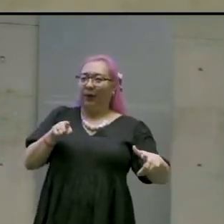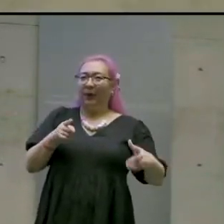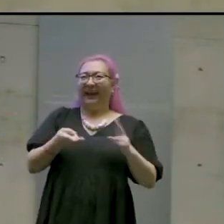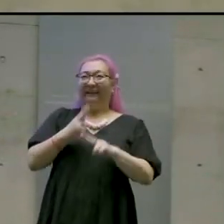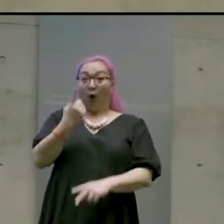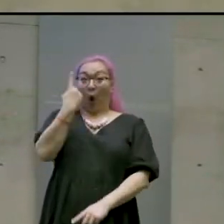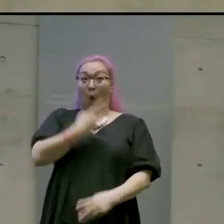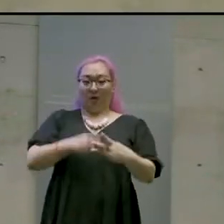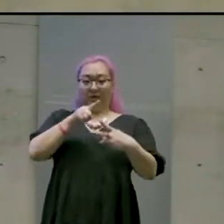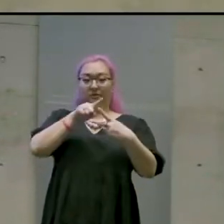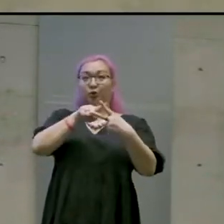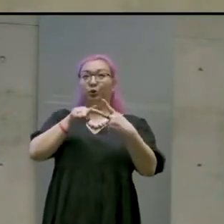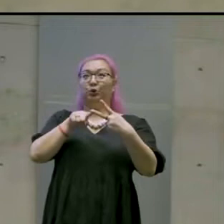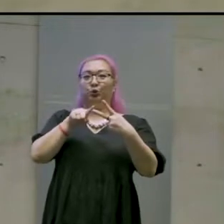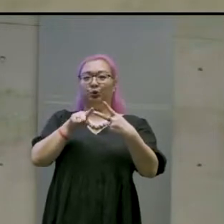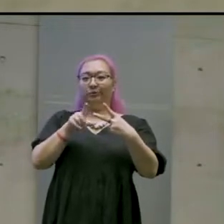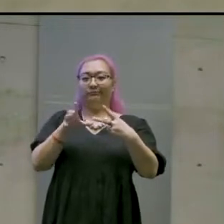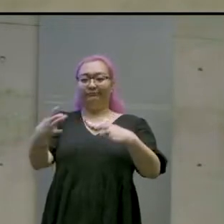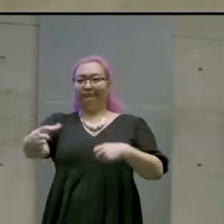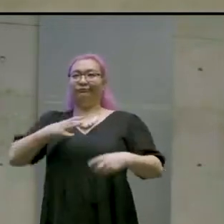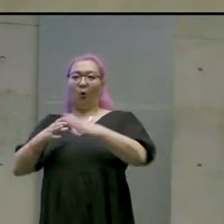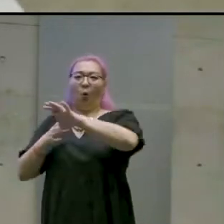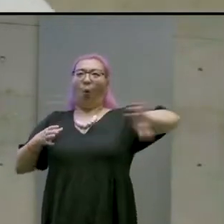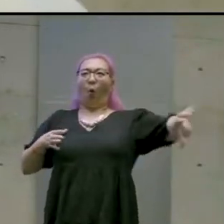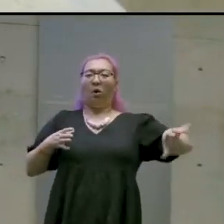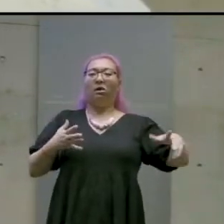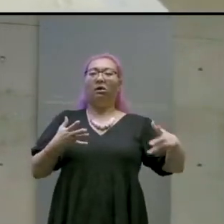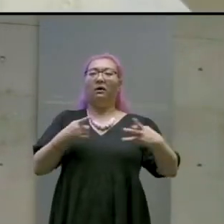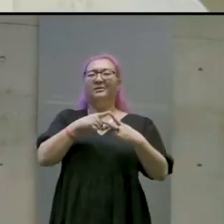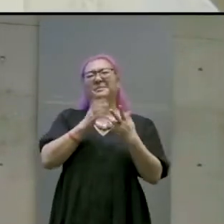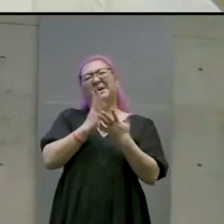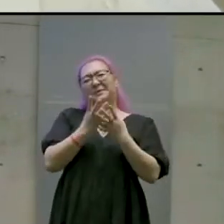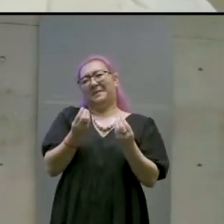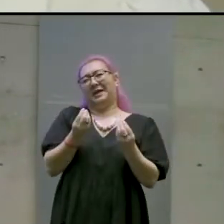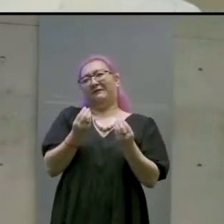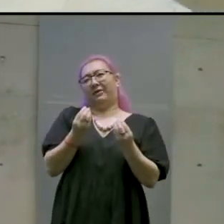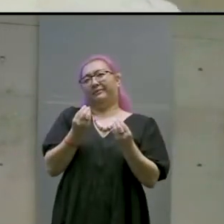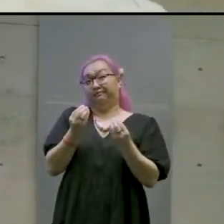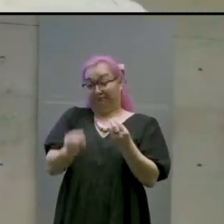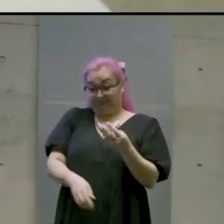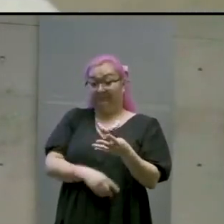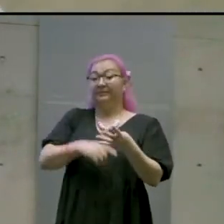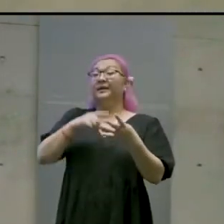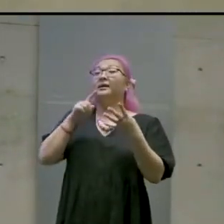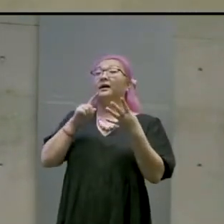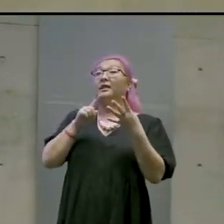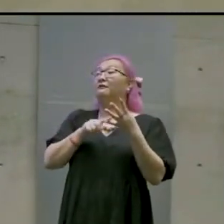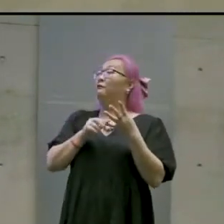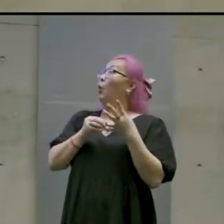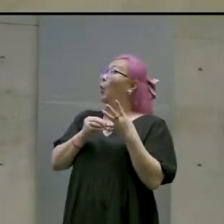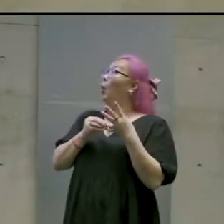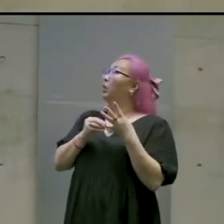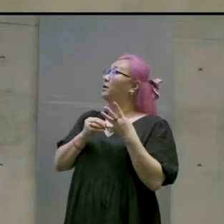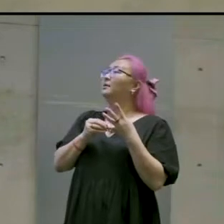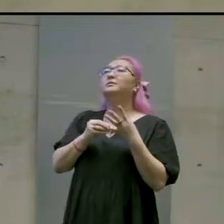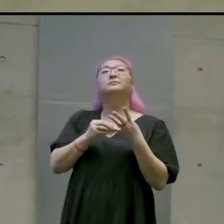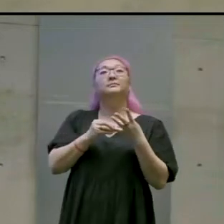you. And last but not least, are the outcomes clearly different, as we mentioned earlier.